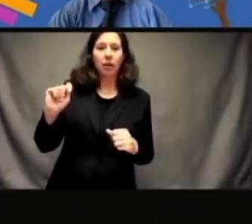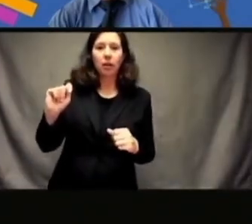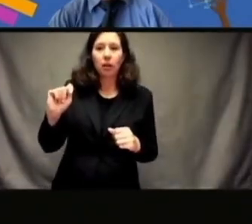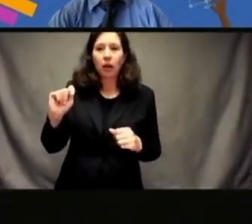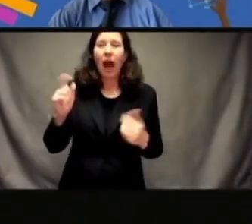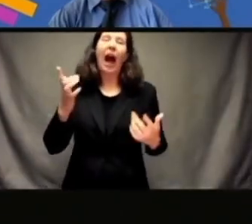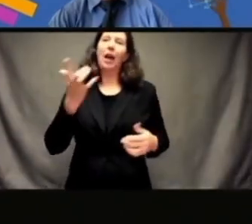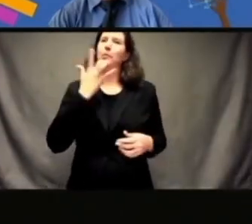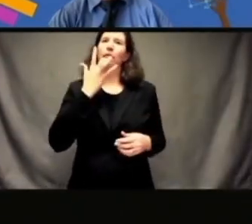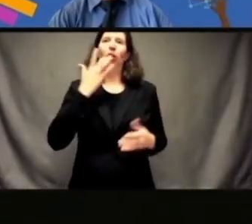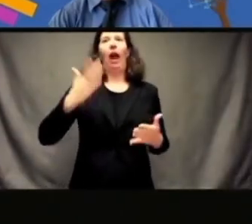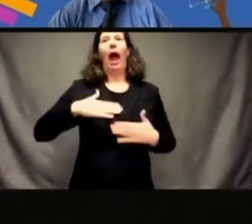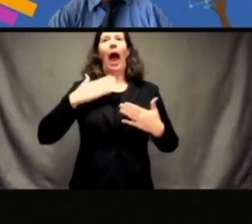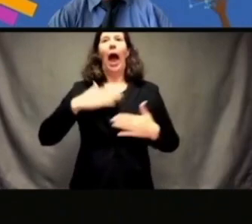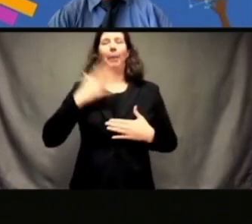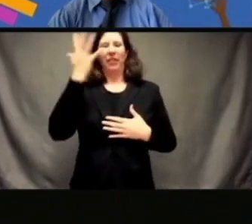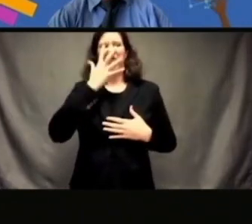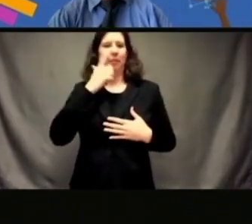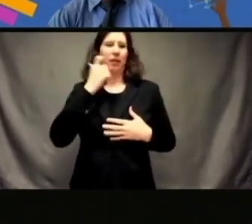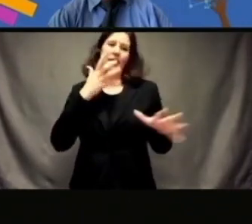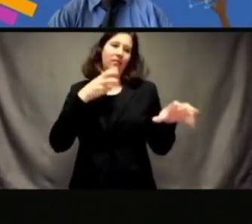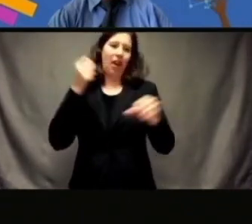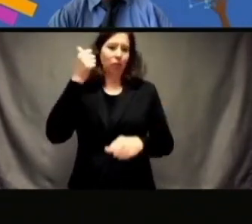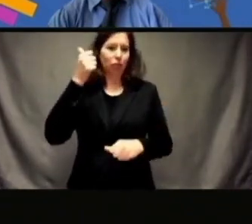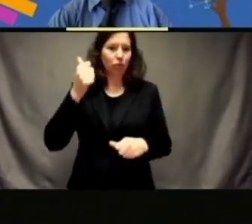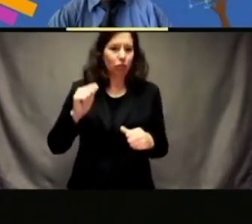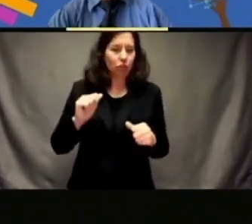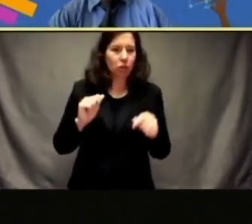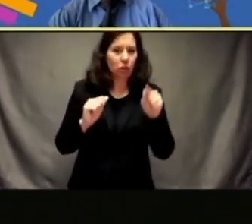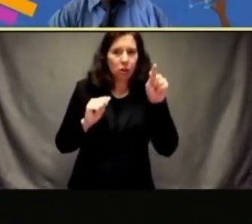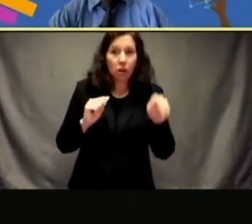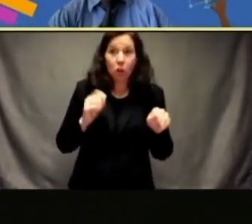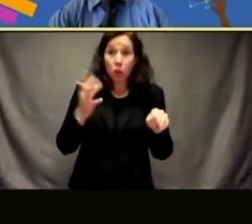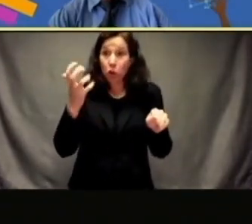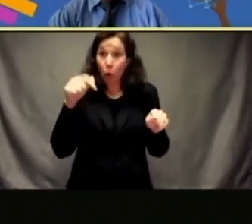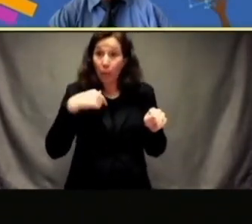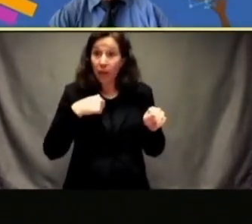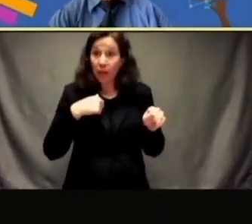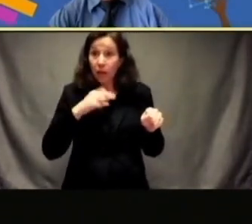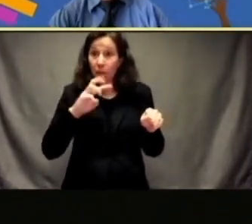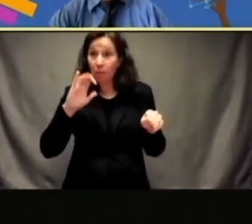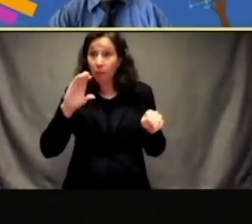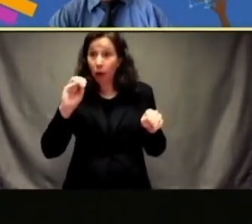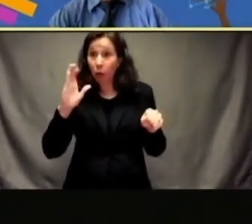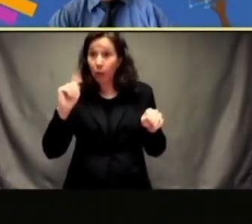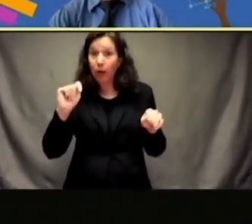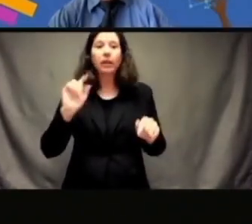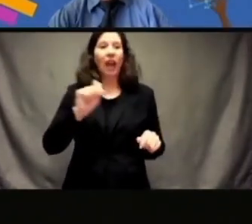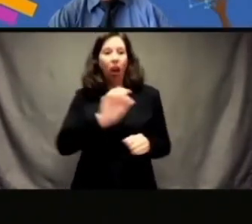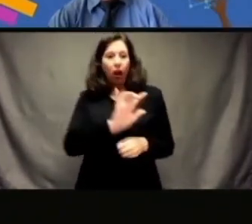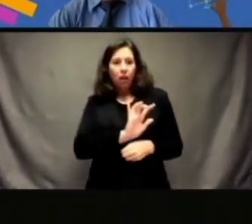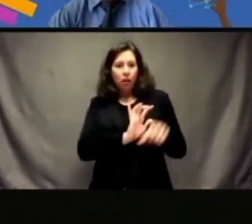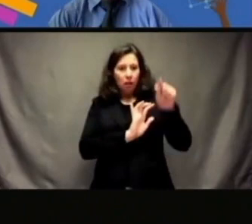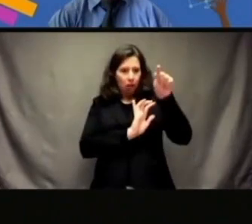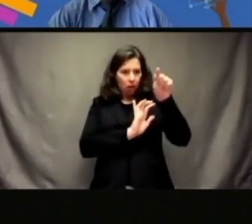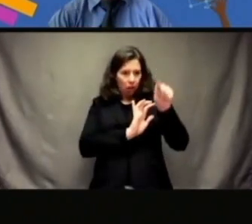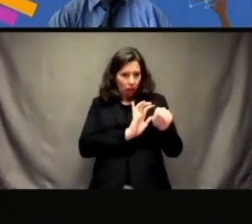face because it's faster to see. So you want me to go to the microbit? Display, yes, go to the